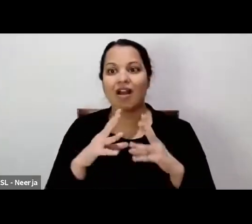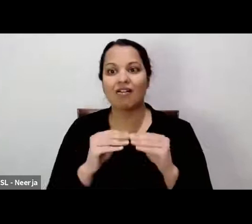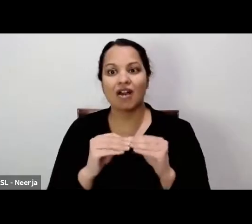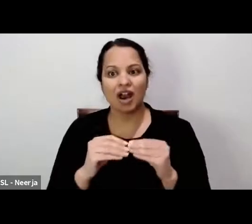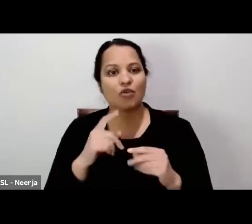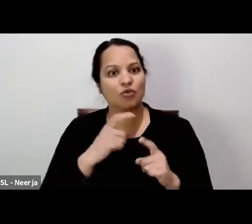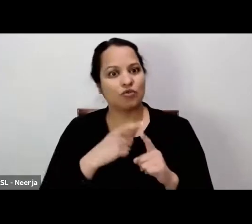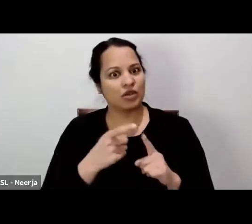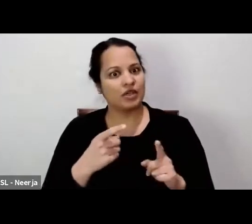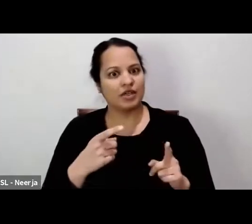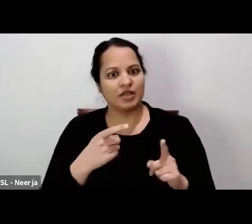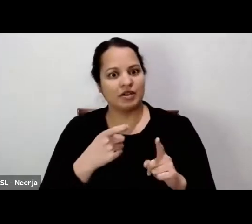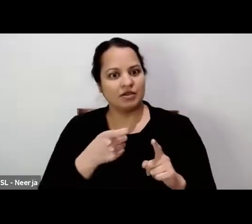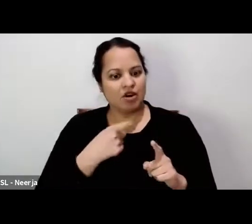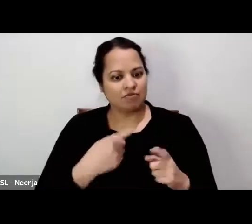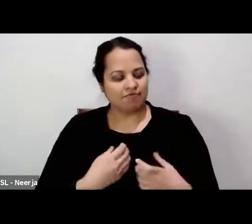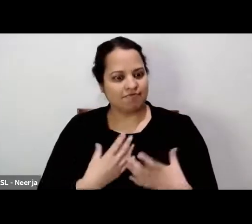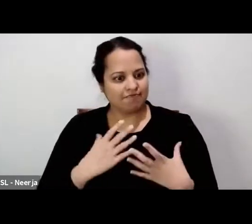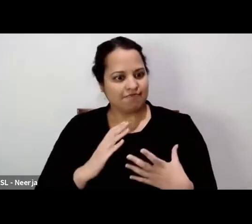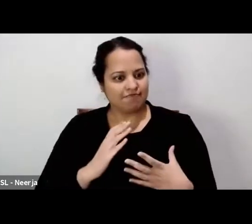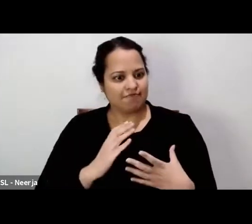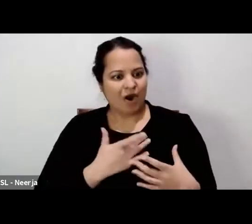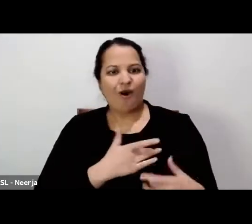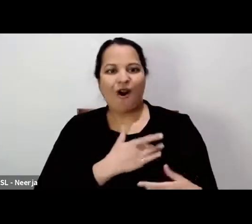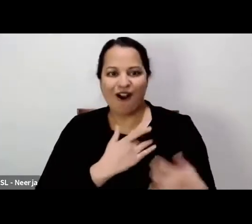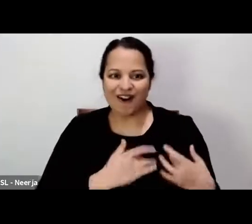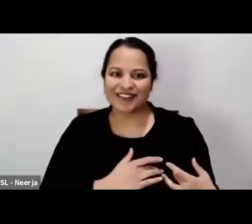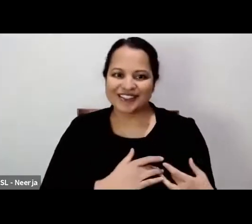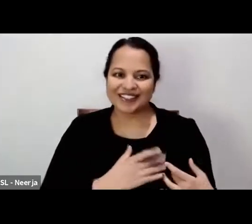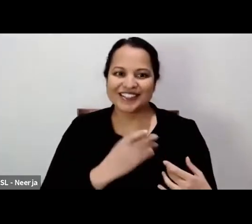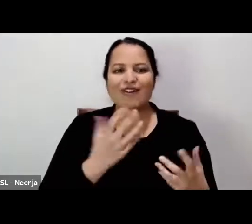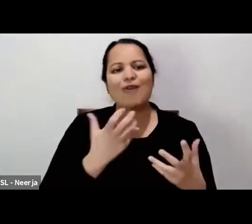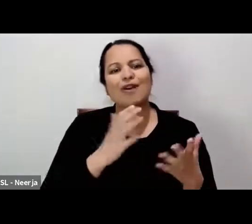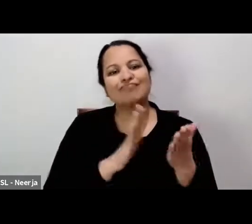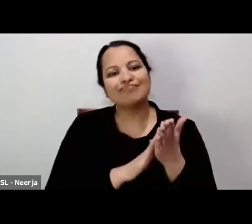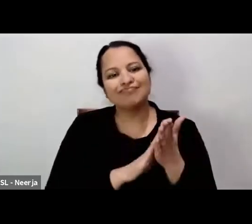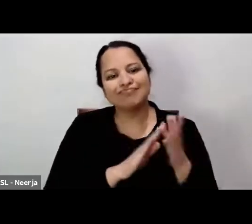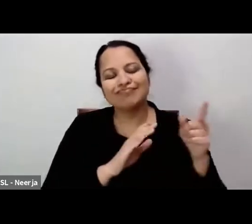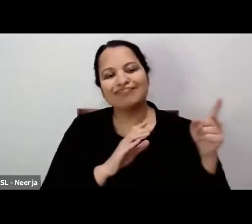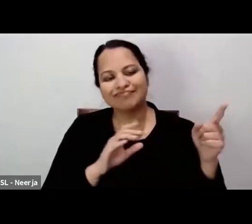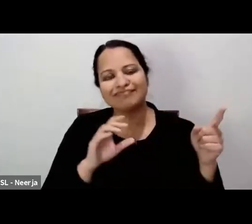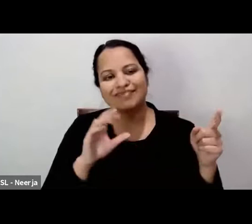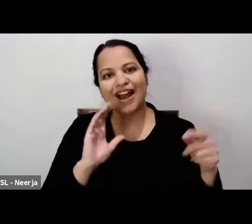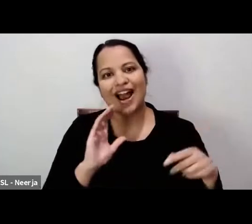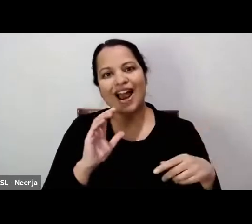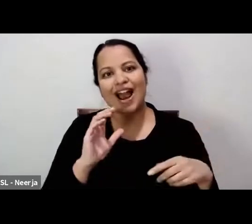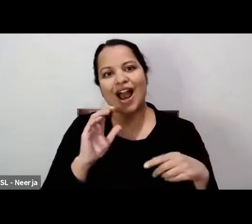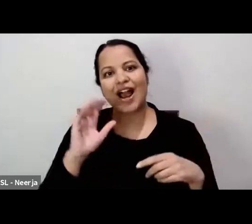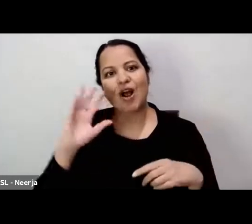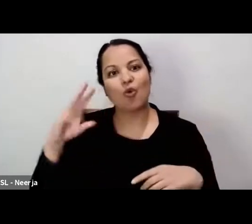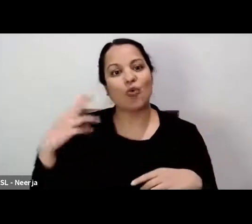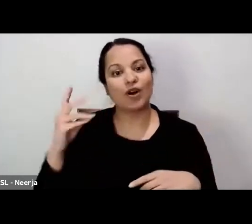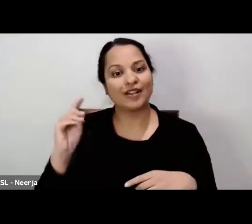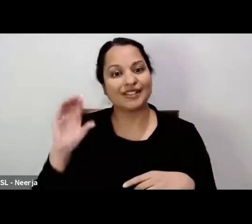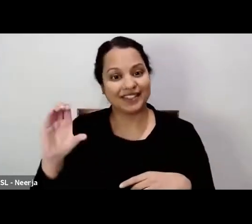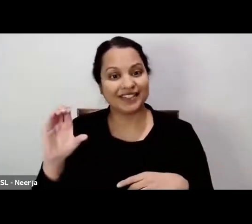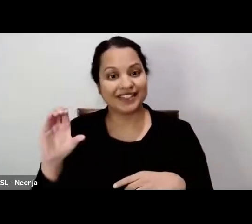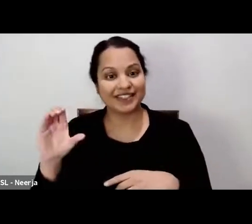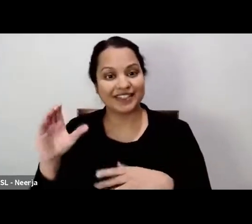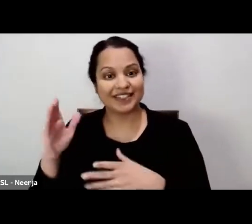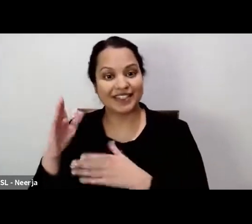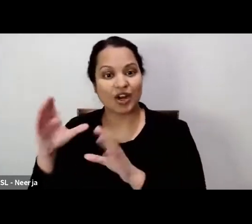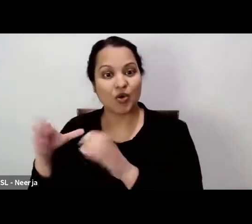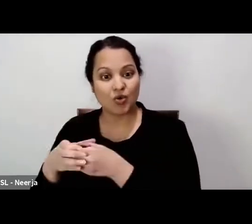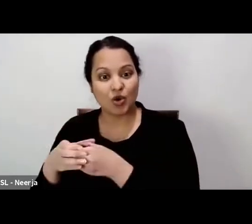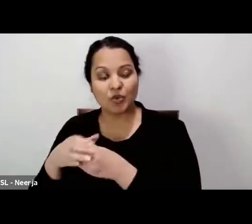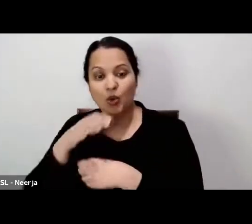from OCA, and I'm going to give a shout out to the Greater Washington, D.C. chapter, Women's